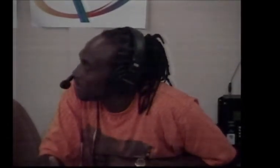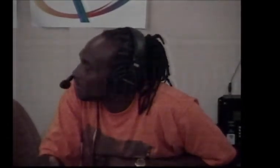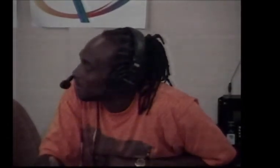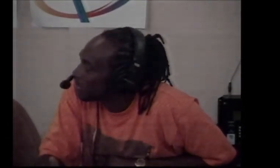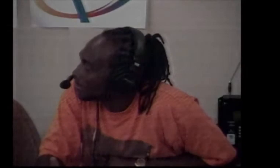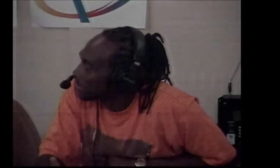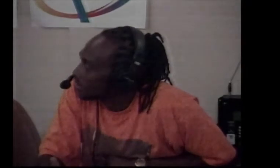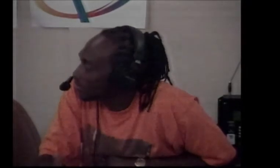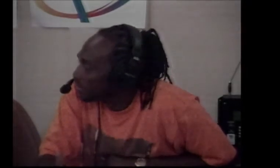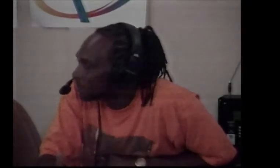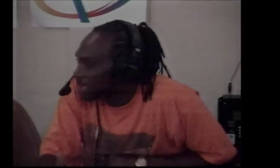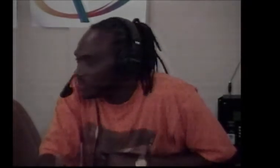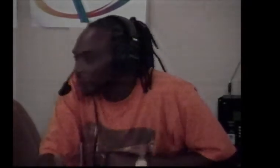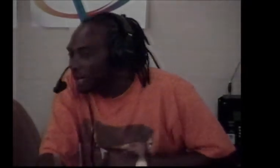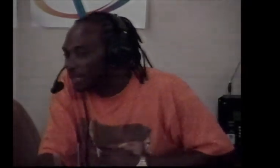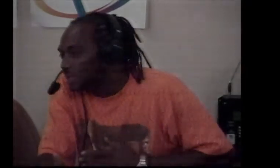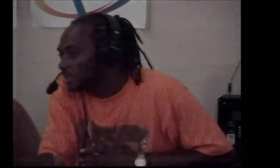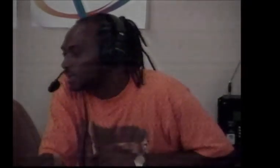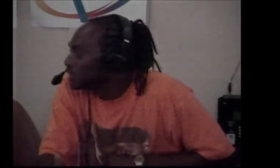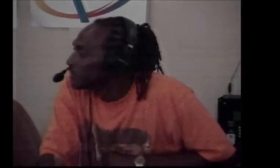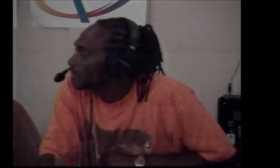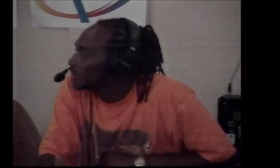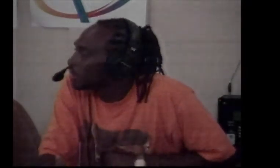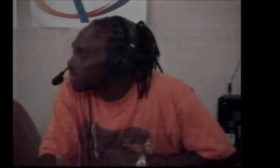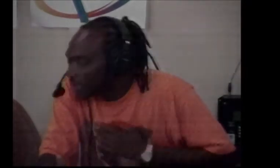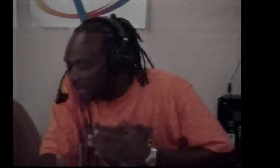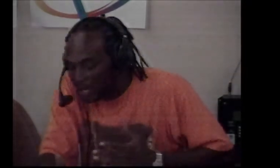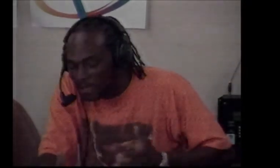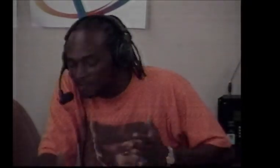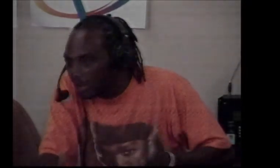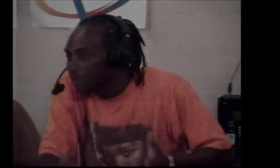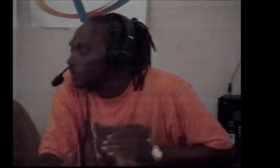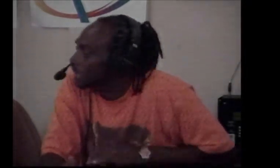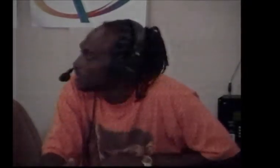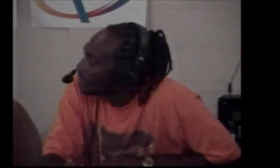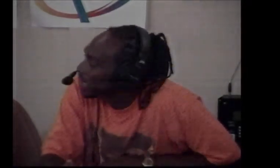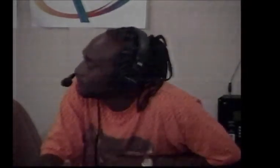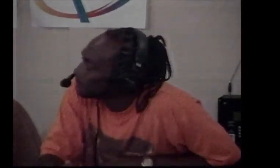association? Okay. So it's not because you applied 10 years ago. It has factors that you look at.